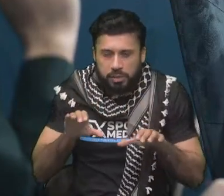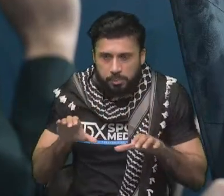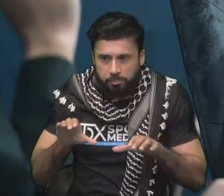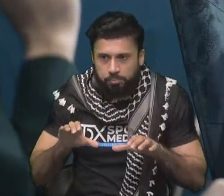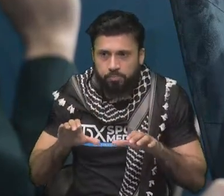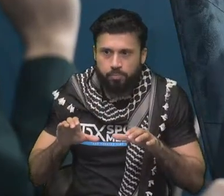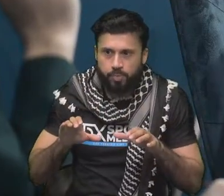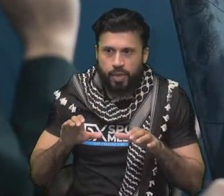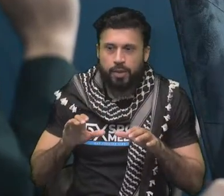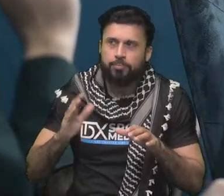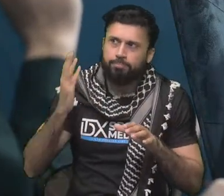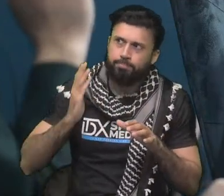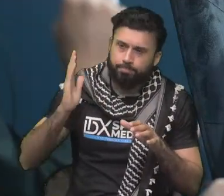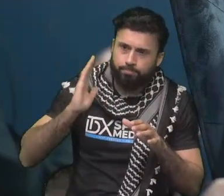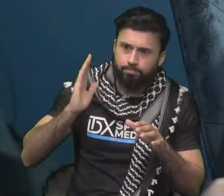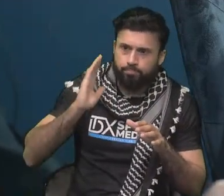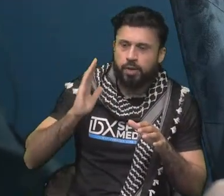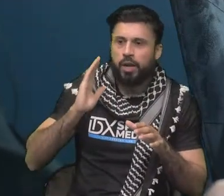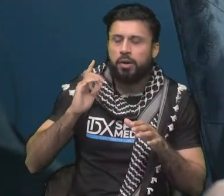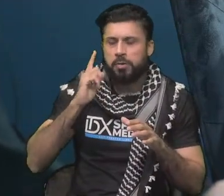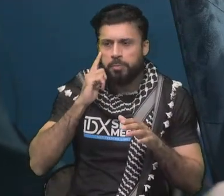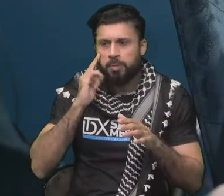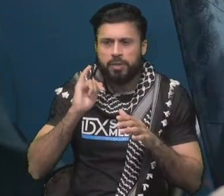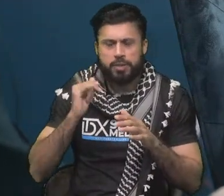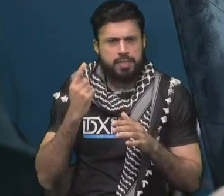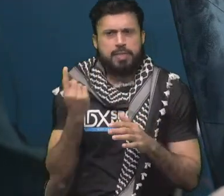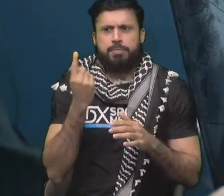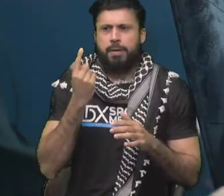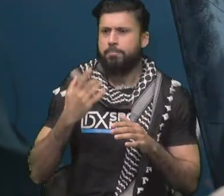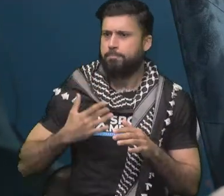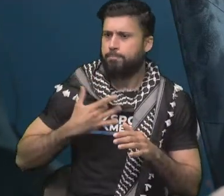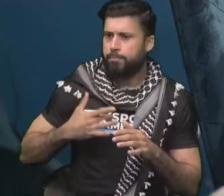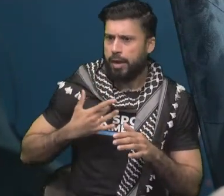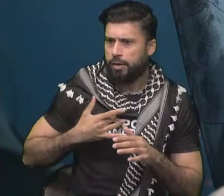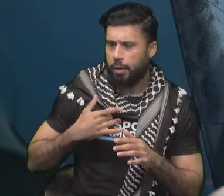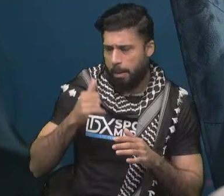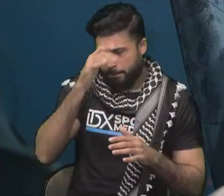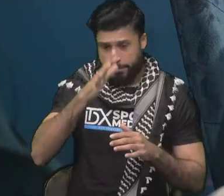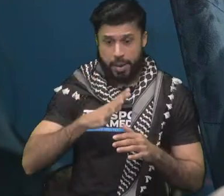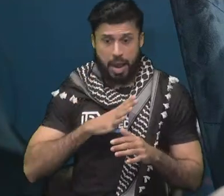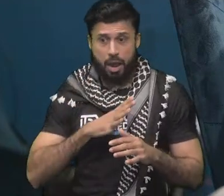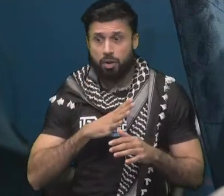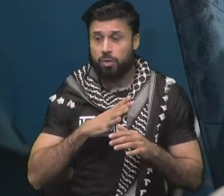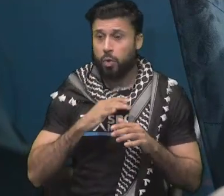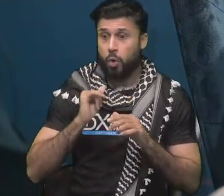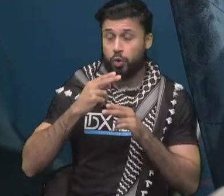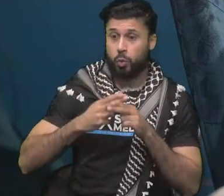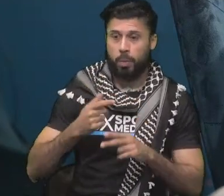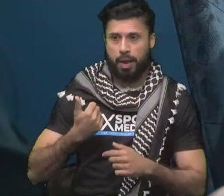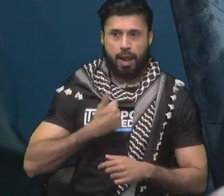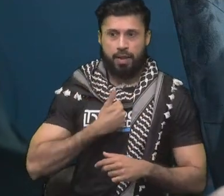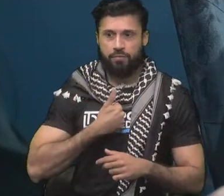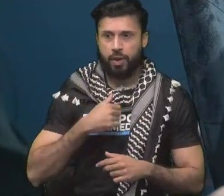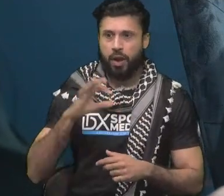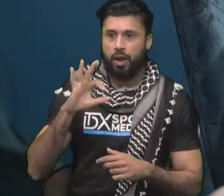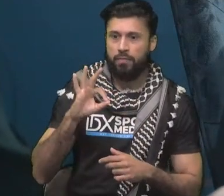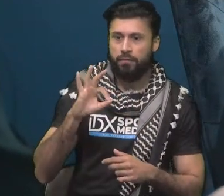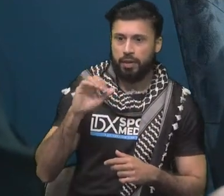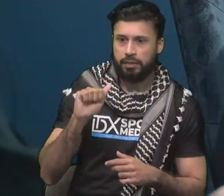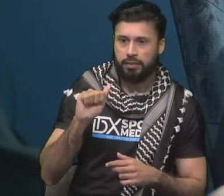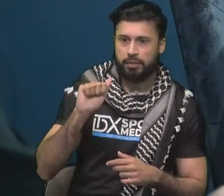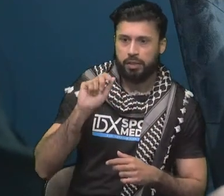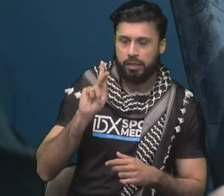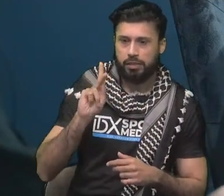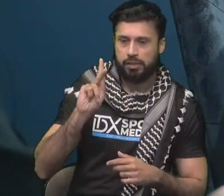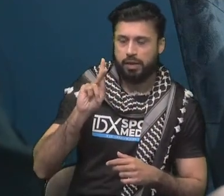a man who's kind of like, he calls himself faqih, like he understands, he knows. Like mashallah, nowadays, just because you watch few